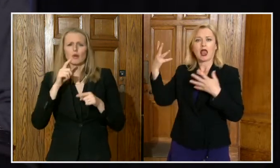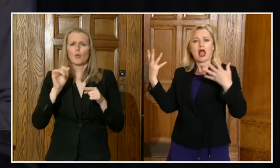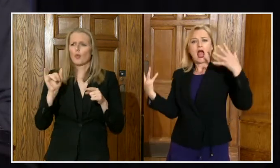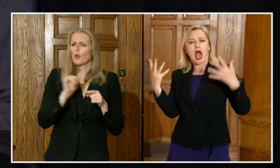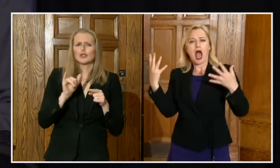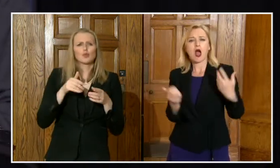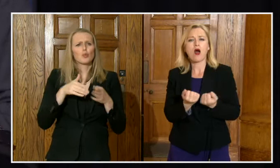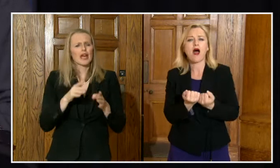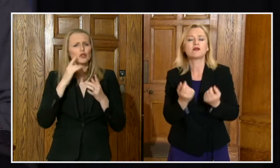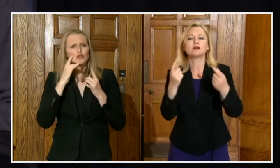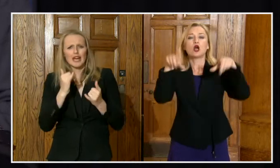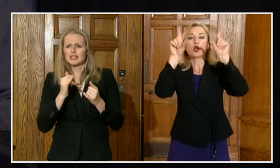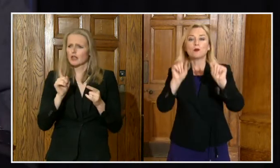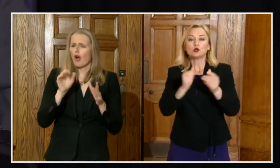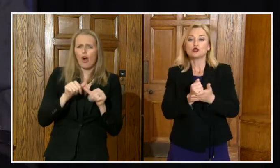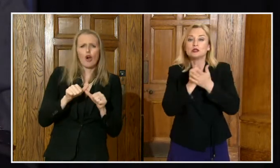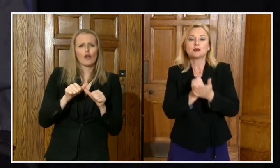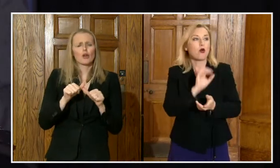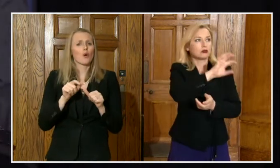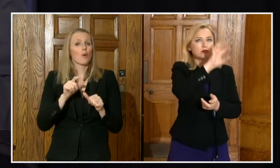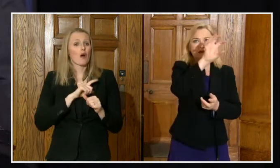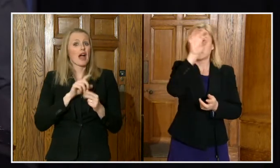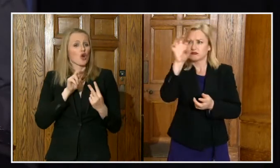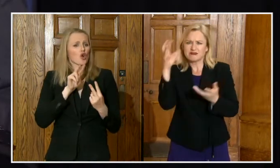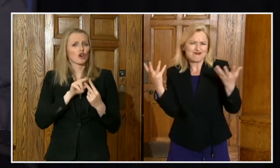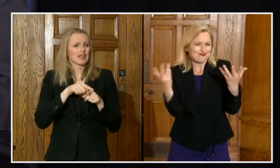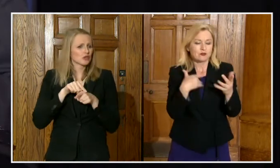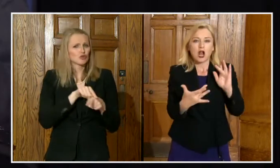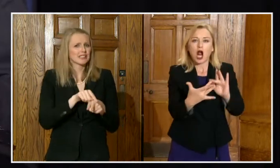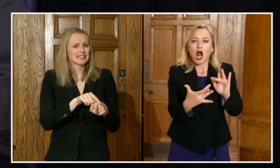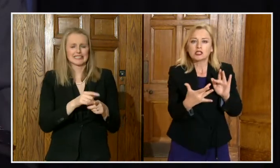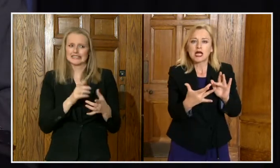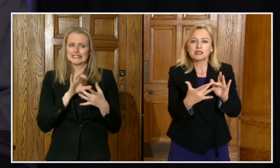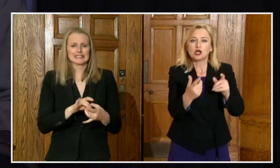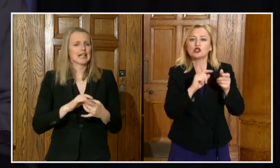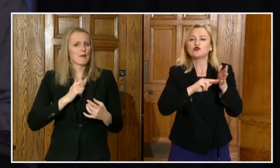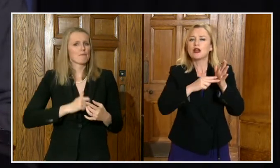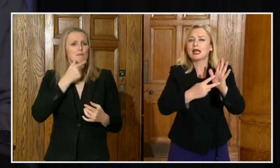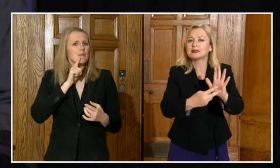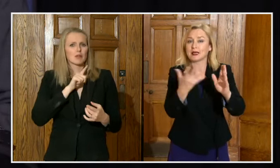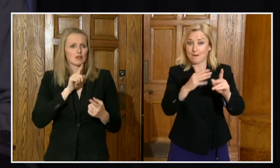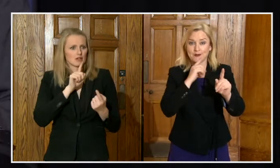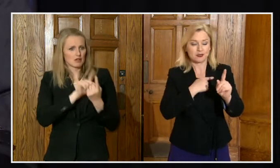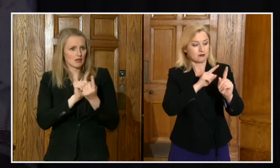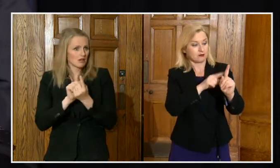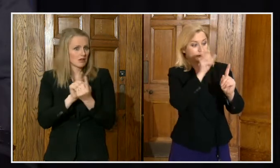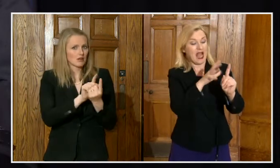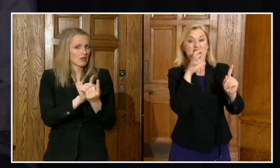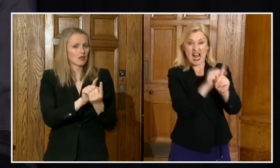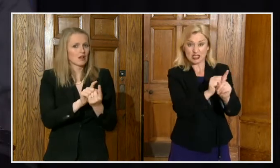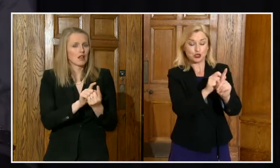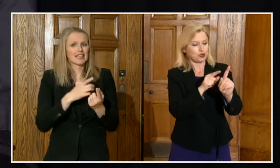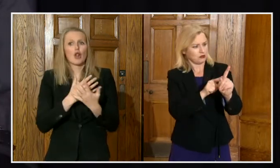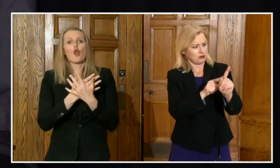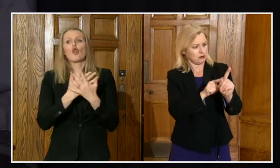platforms, to support that, because contact tracing is a very human and very intensive exercise. We know that we will have